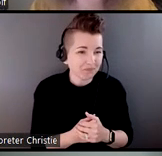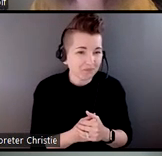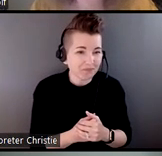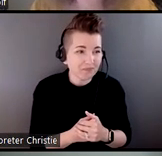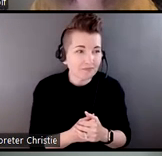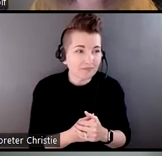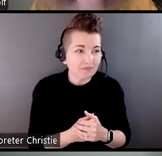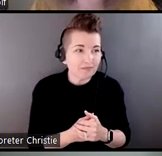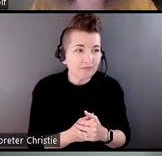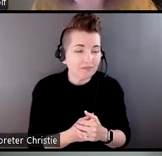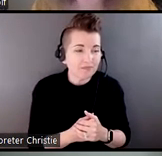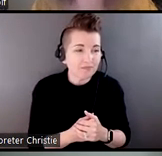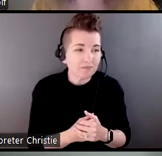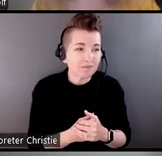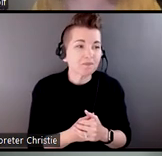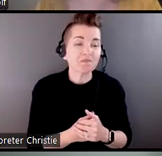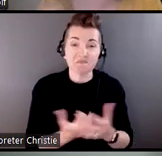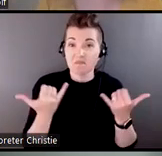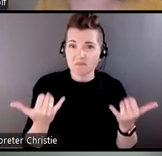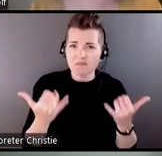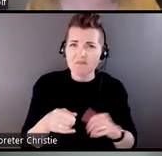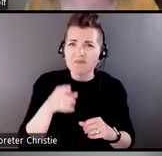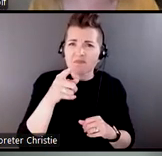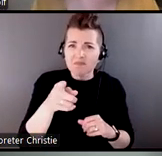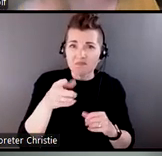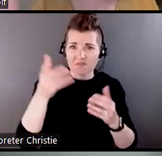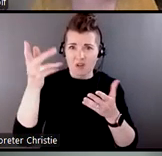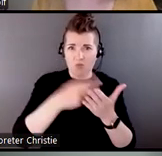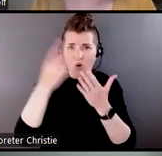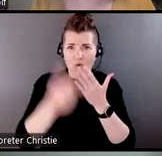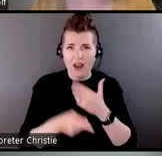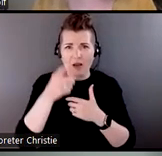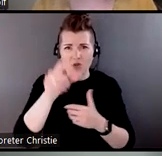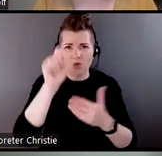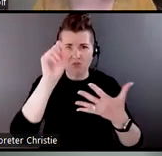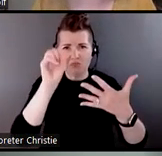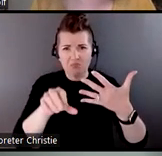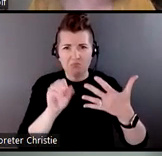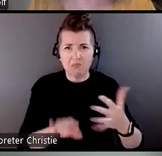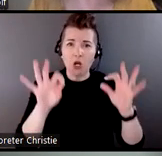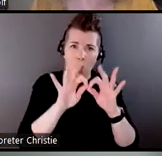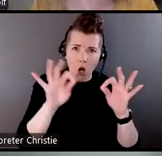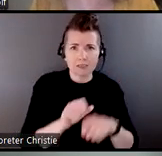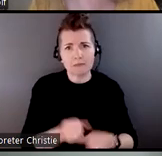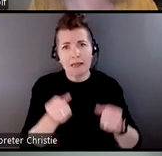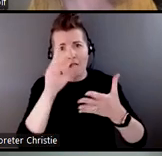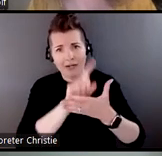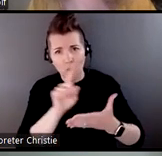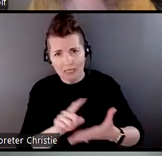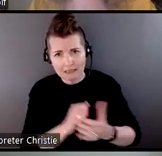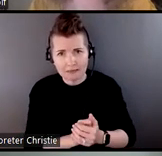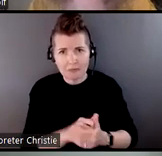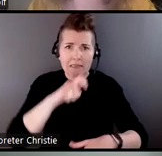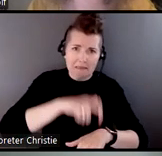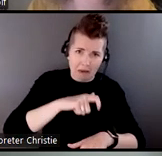So instead of listing the features, our program is this many weeks long, it costs this much, it does this, I'd like you to really start